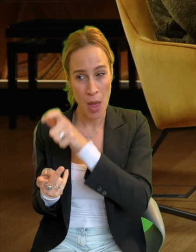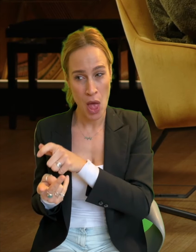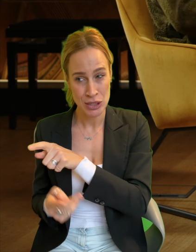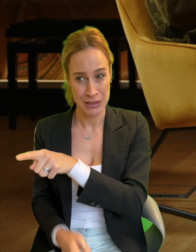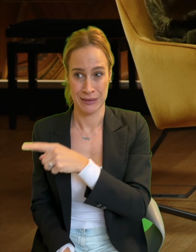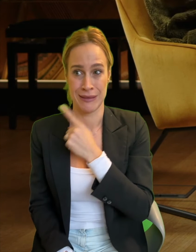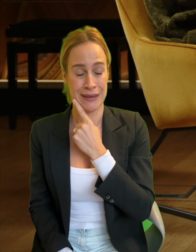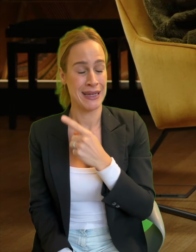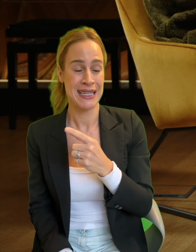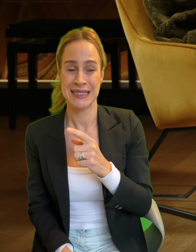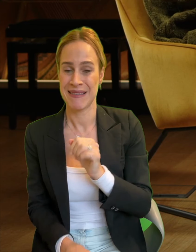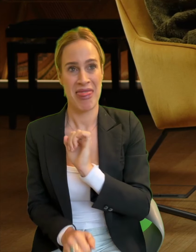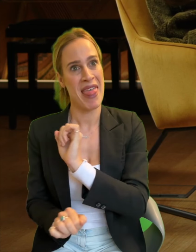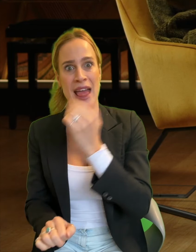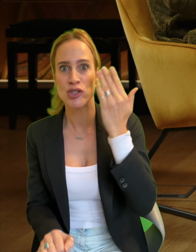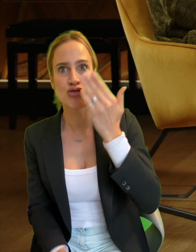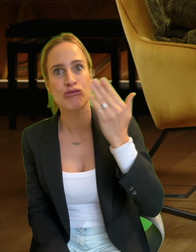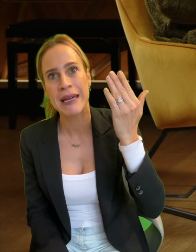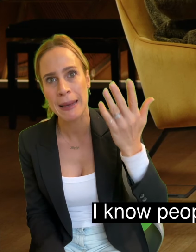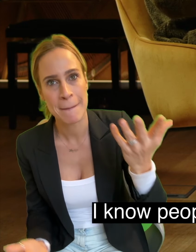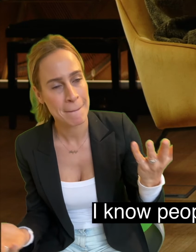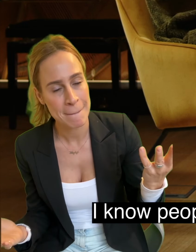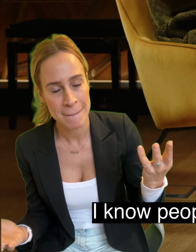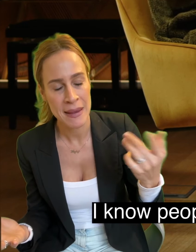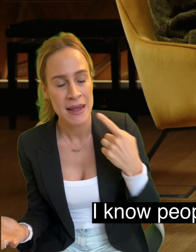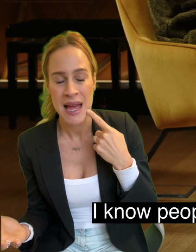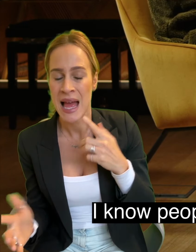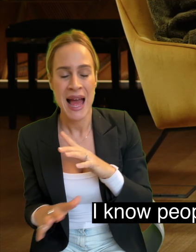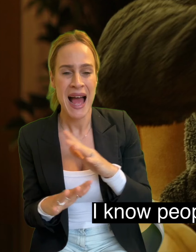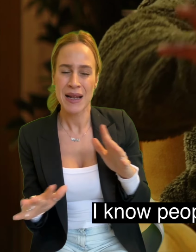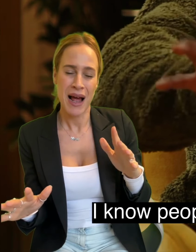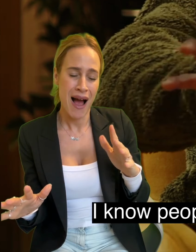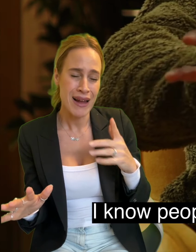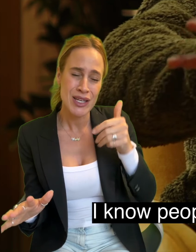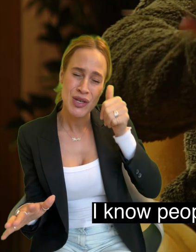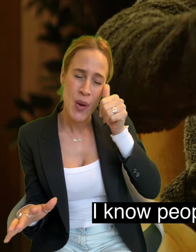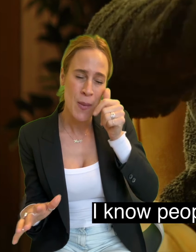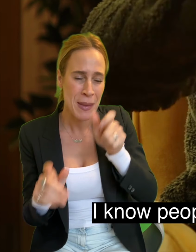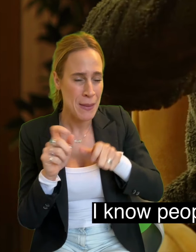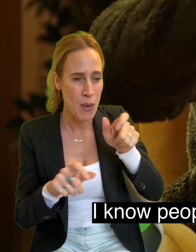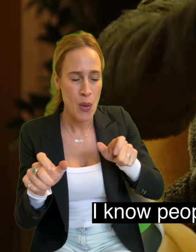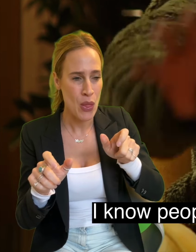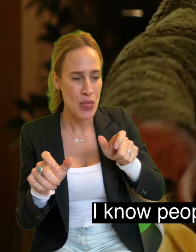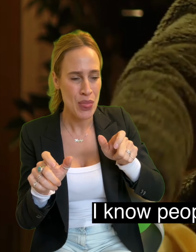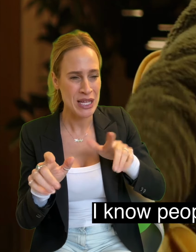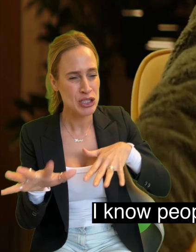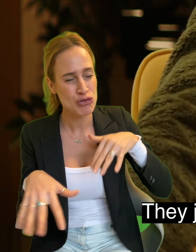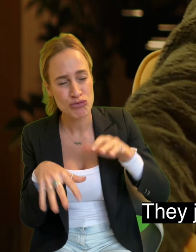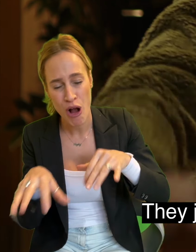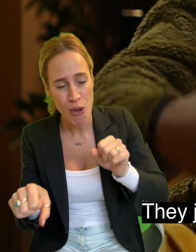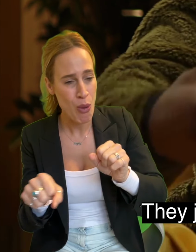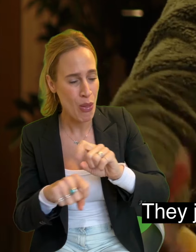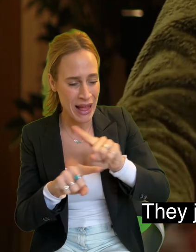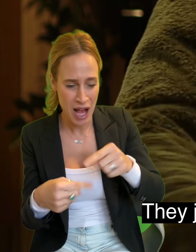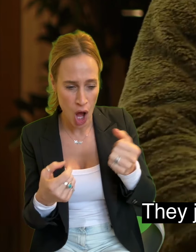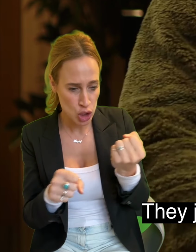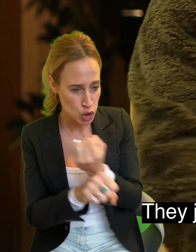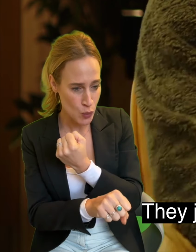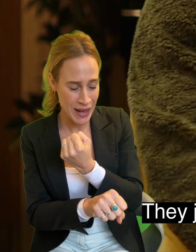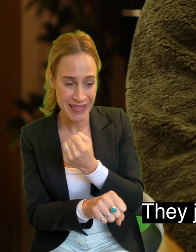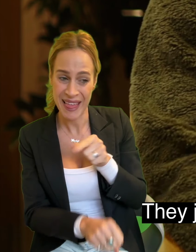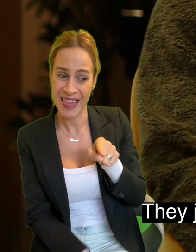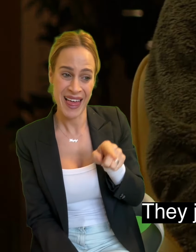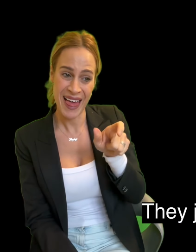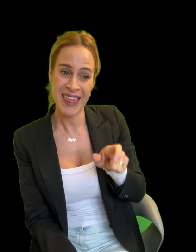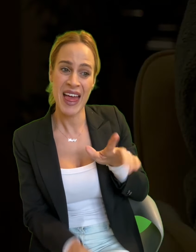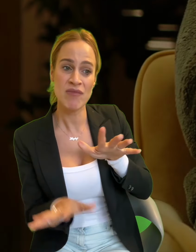that I just said it's not a gimmick. I know people that can't do anything. Yet they don't moan, they don't complain, they just crack on and say, you know what